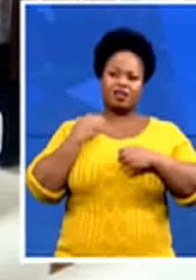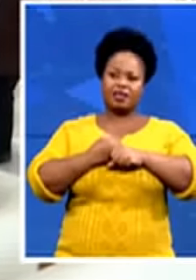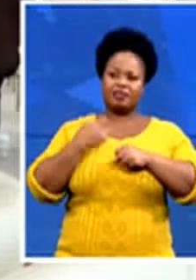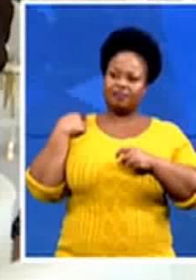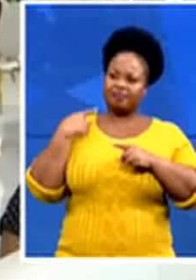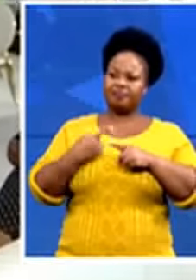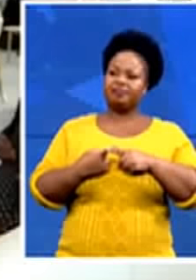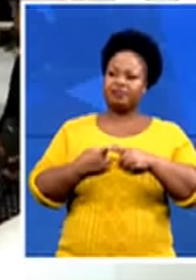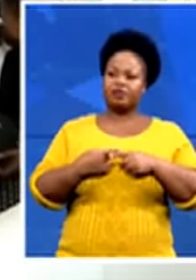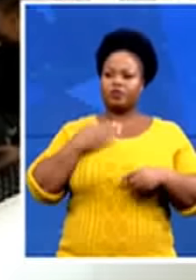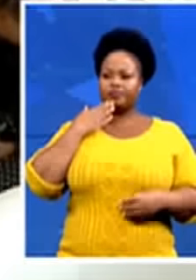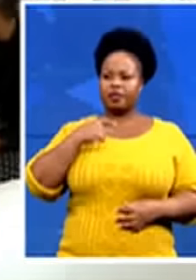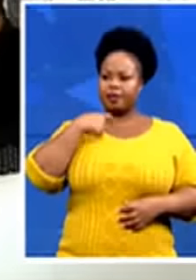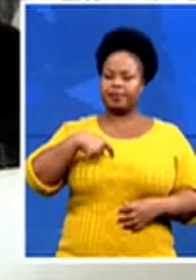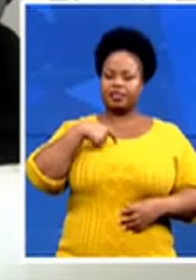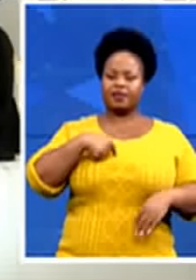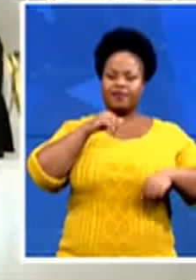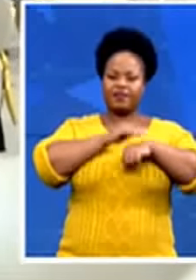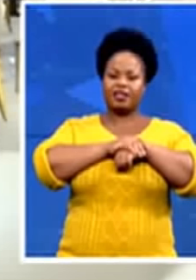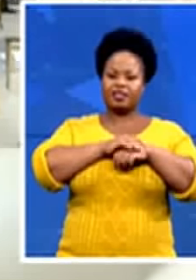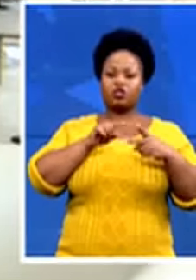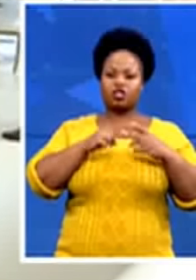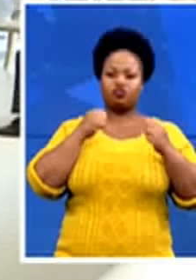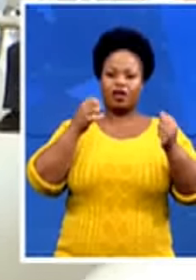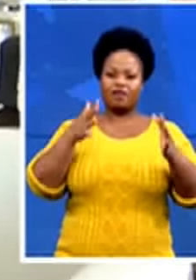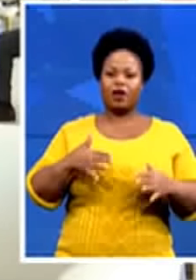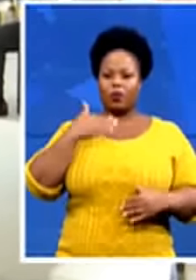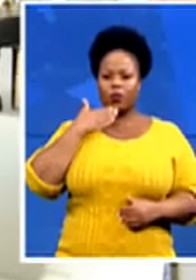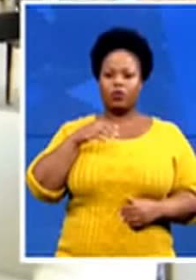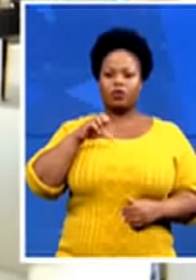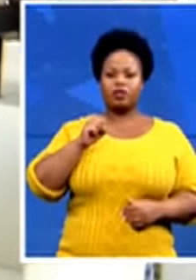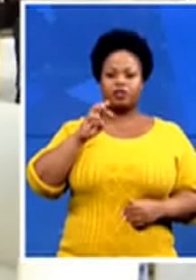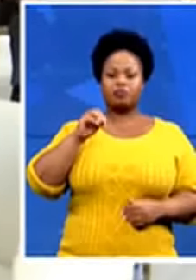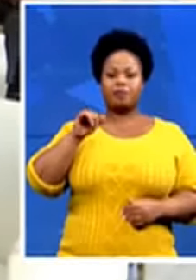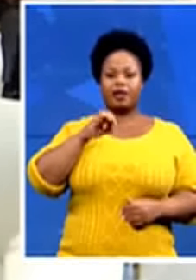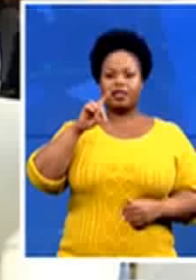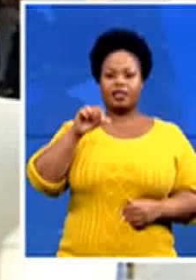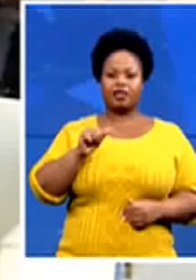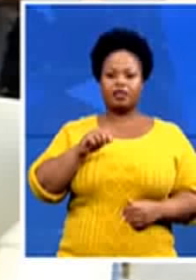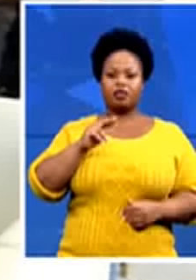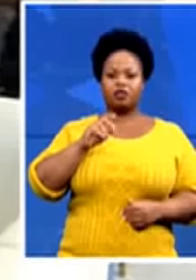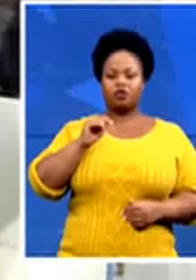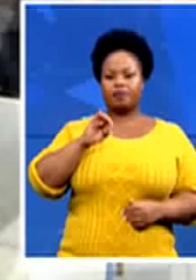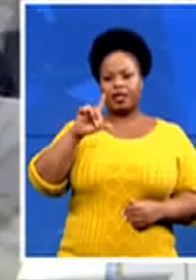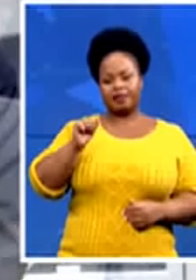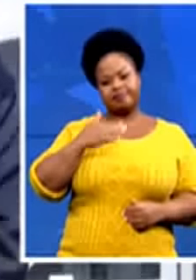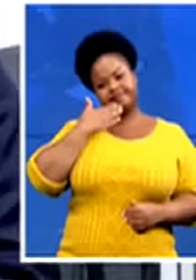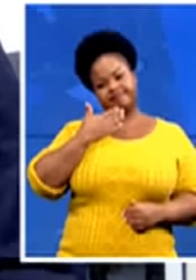friend, Mr. Siphamandla Ntombela. Mr. Ntombela, sibonga kakhulu baba isikhathi sakho ngosuku